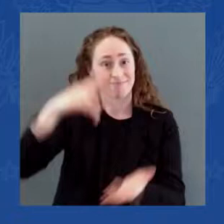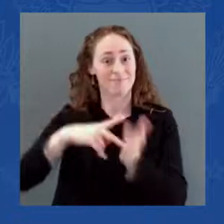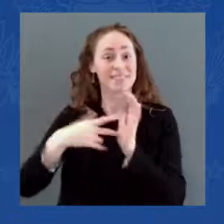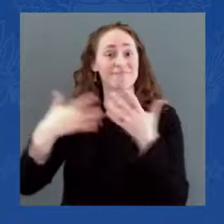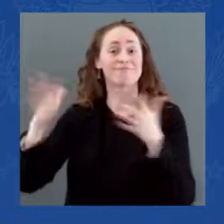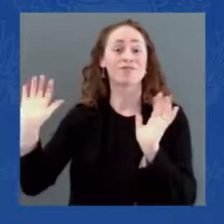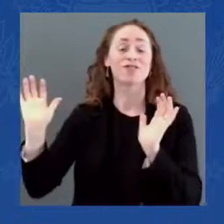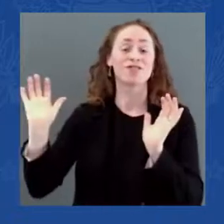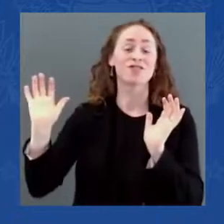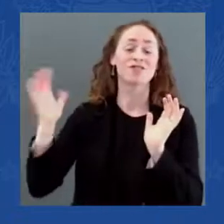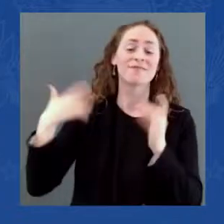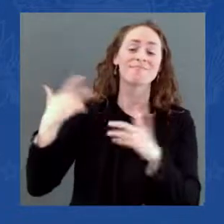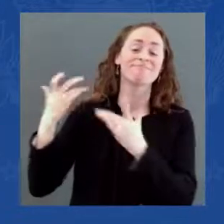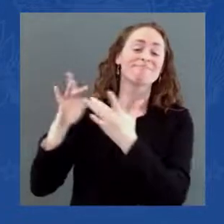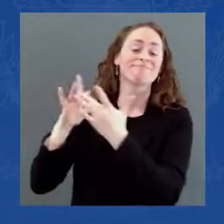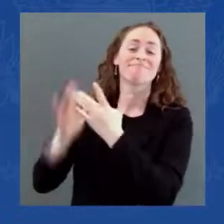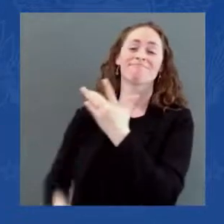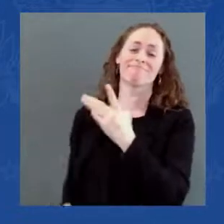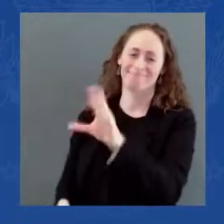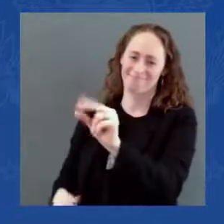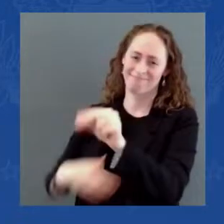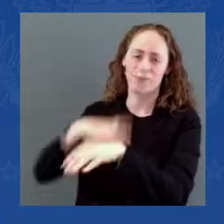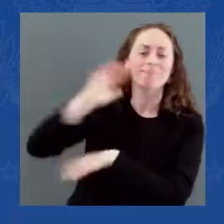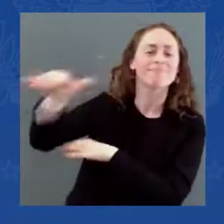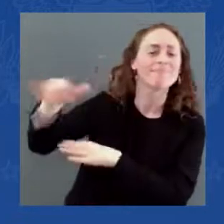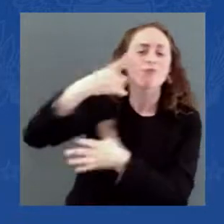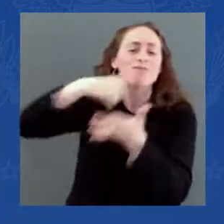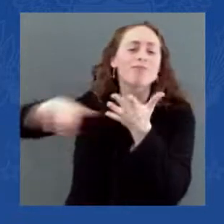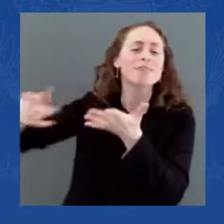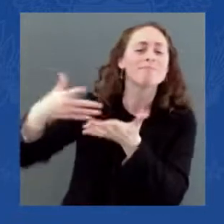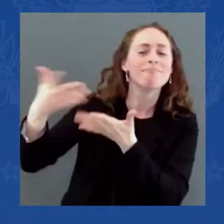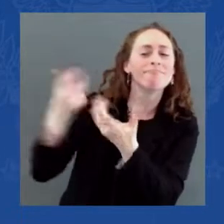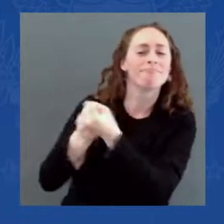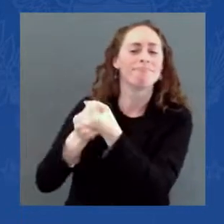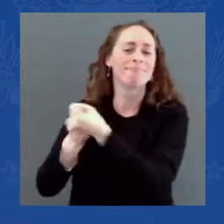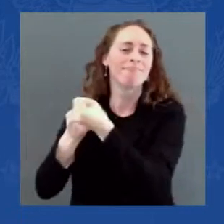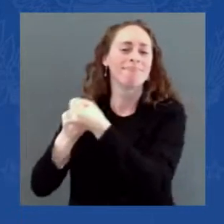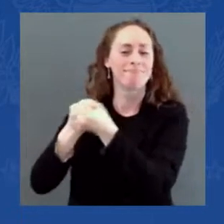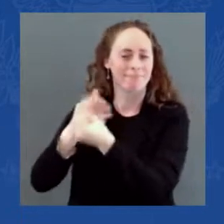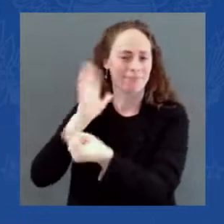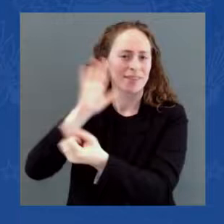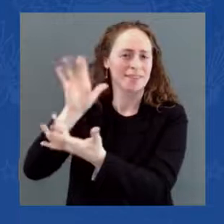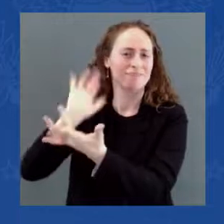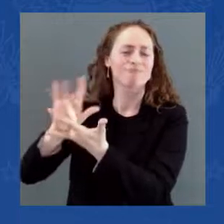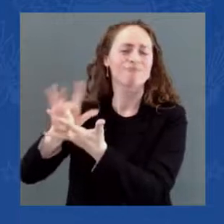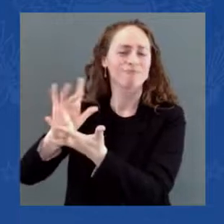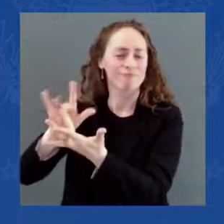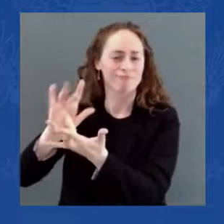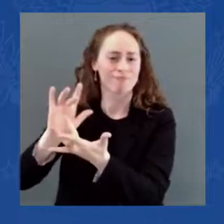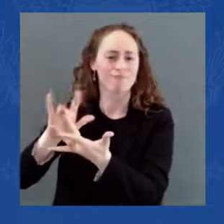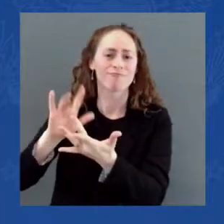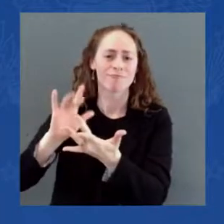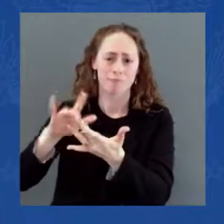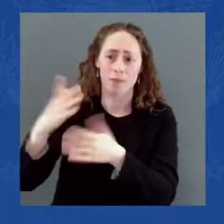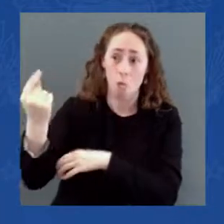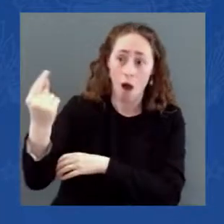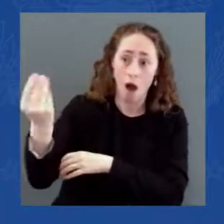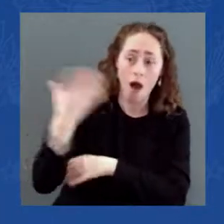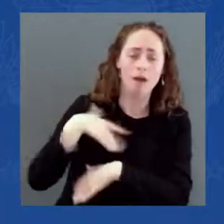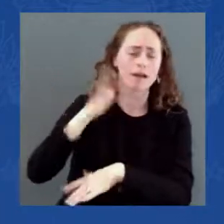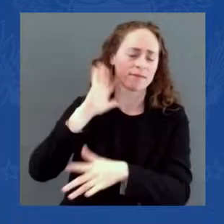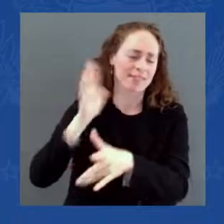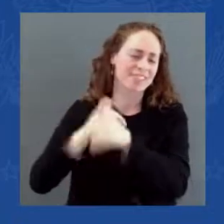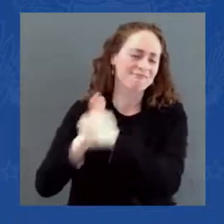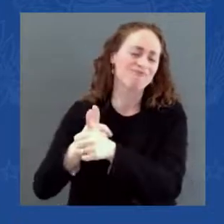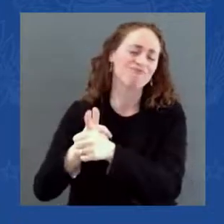done. You just tell me, point me in the direction, and I'll follow. I just received a briefing from Dr. Collins and Fauci and Dr.